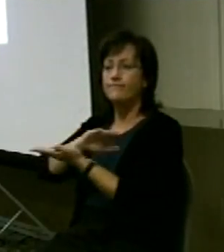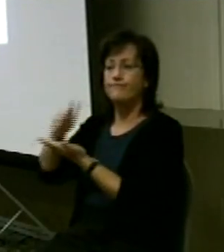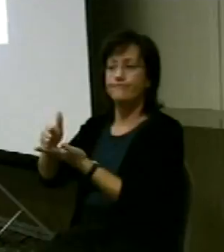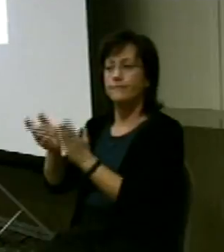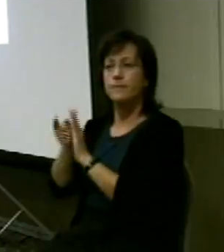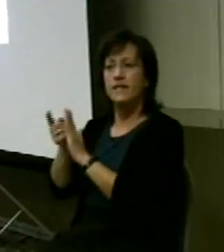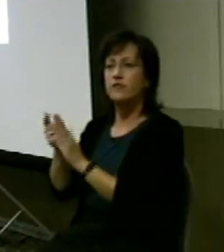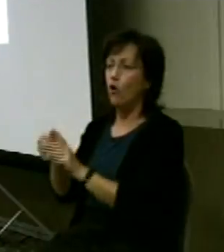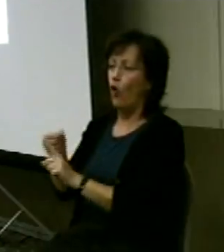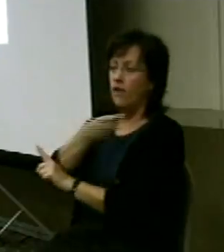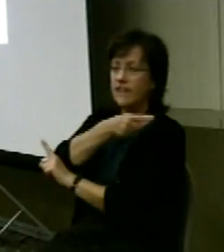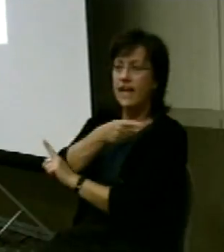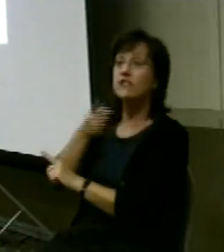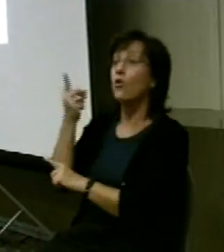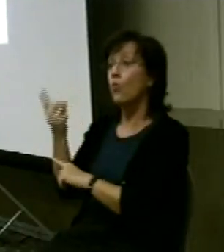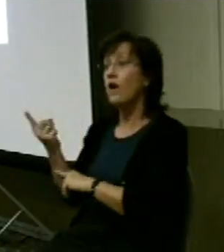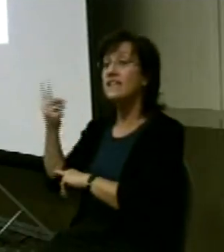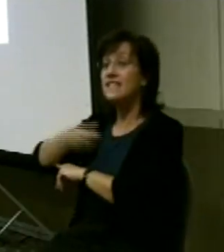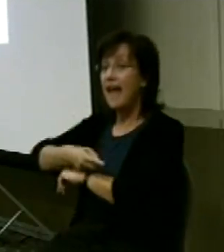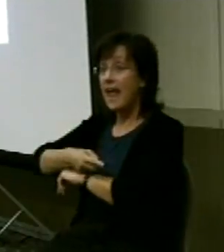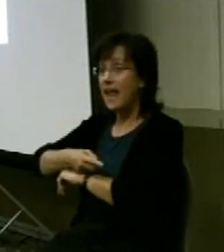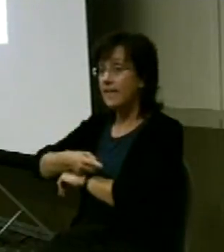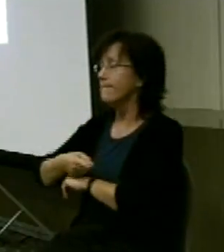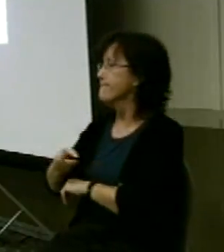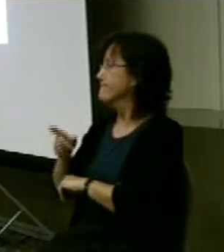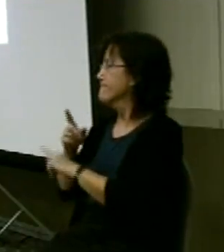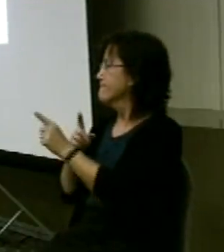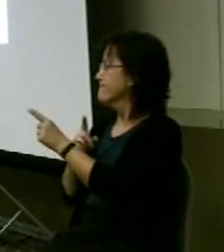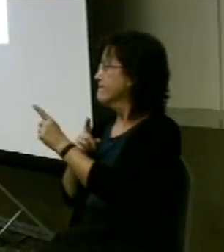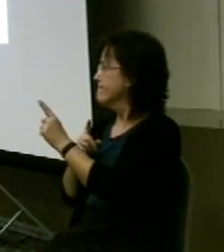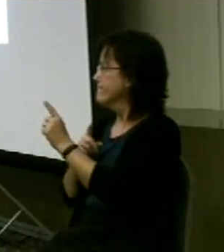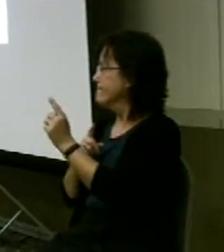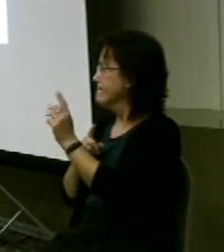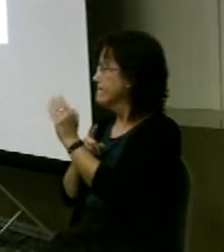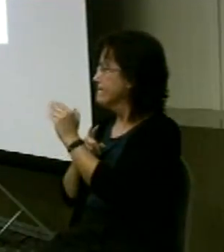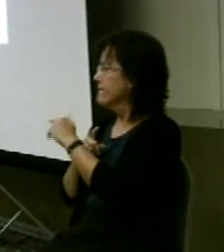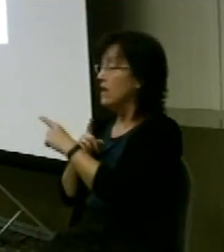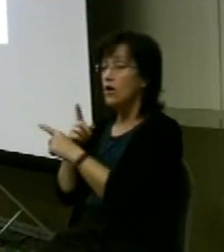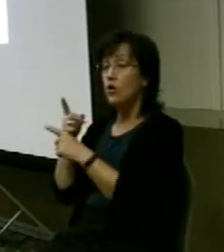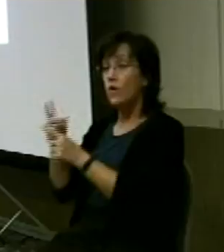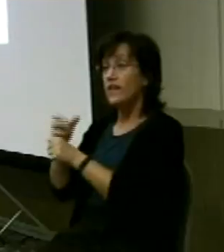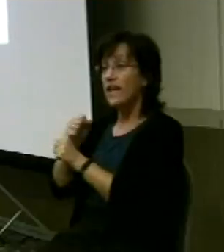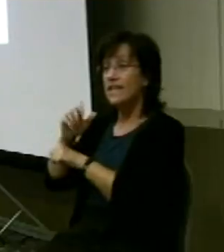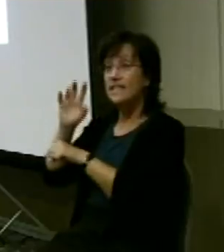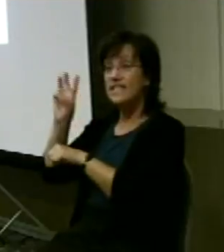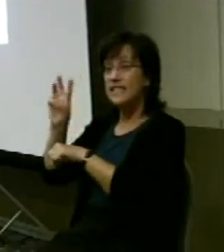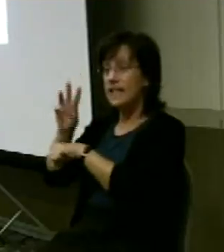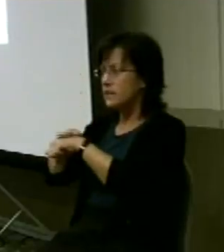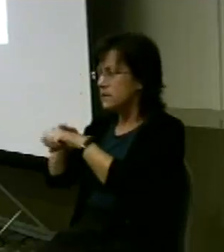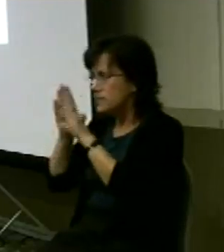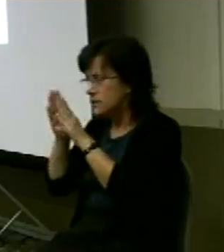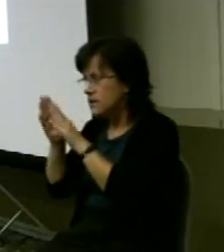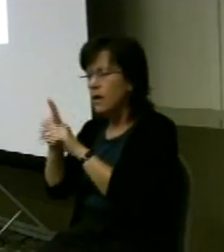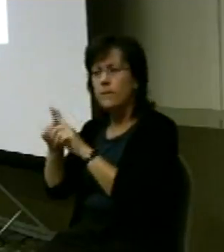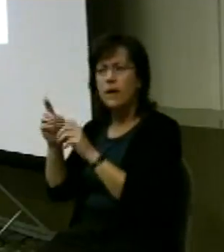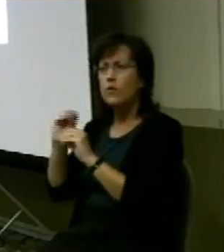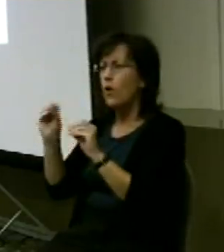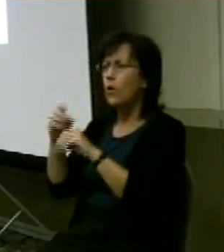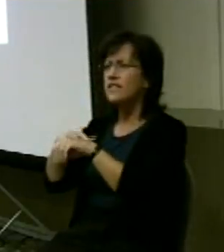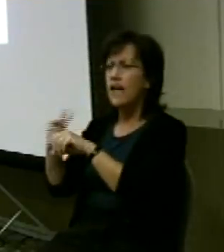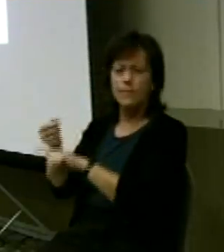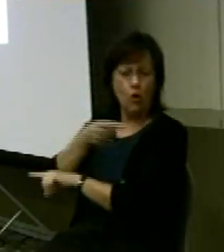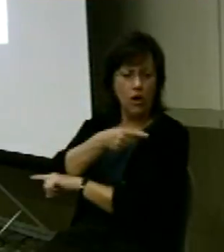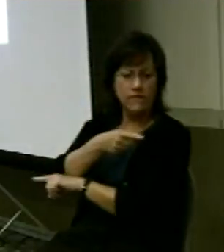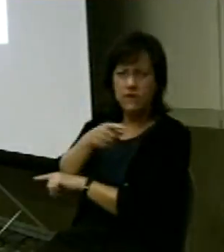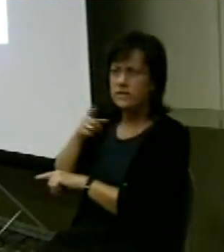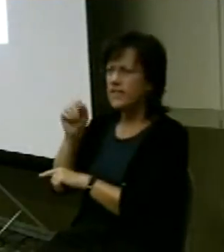off task for one day. That to me doesn't seem like when they get 6 prompts but there's no time off task. Well, what were those prompts for,